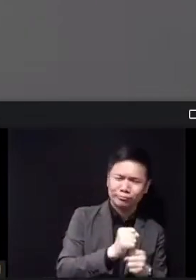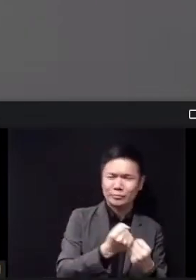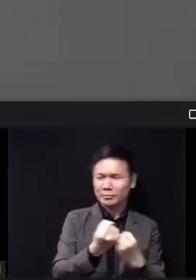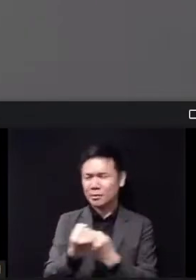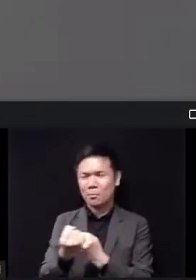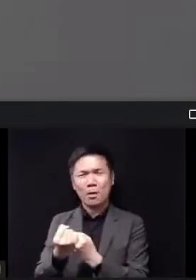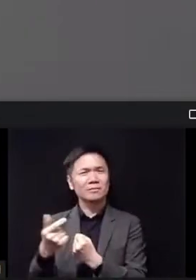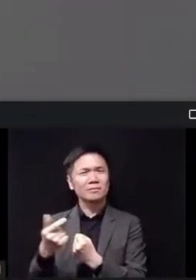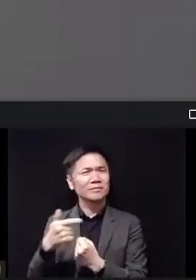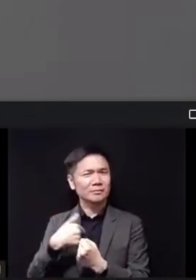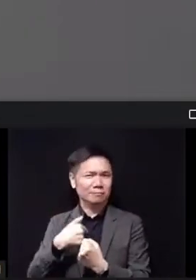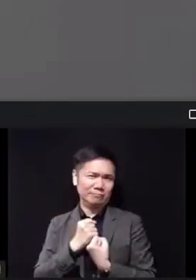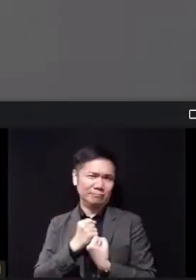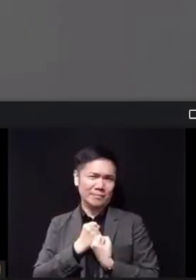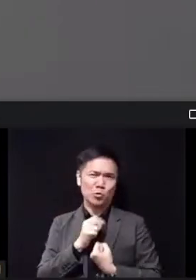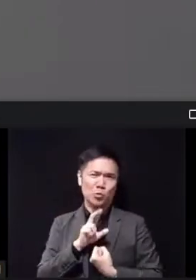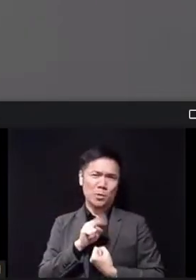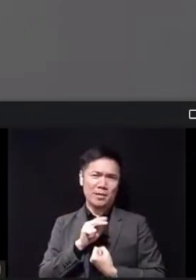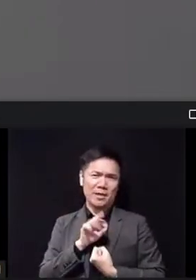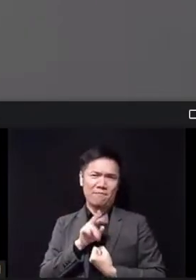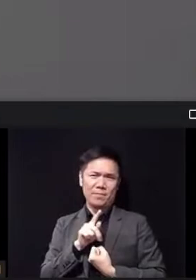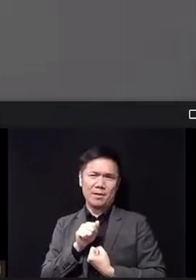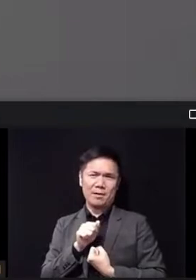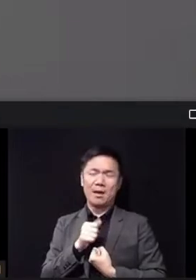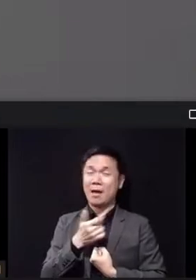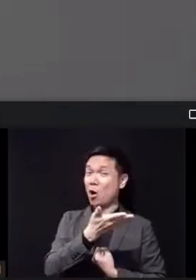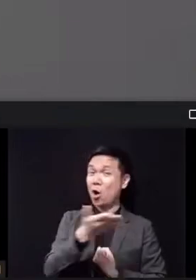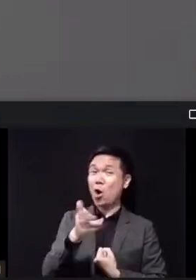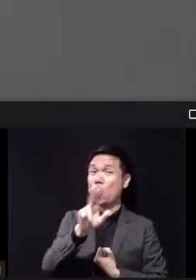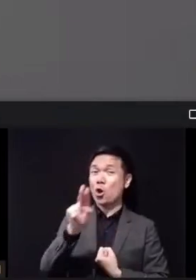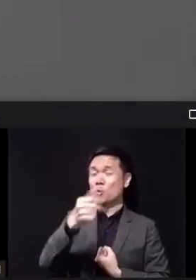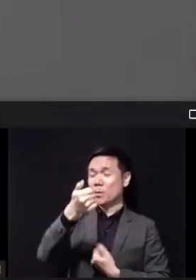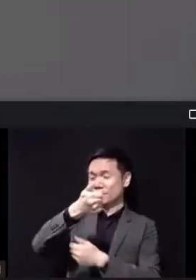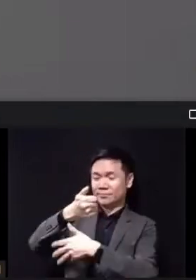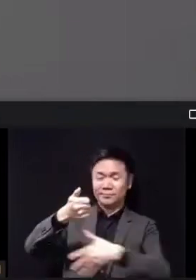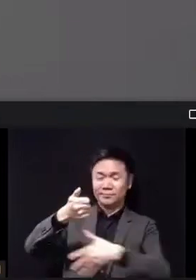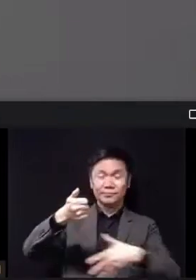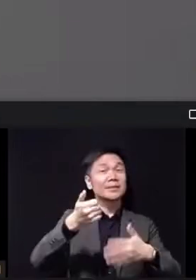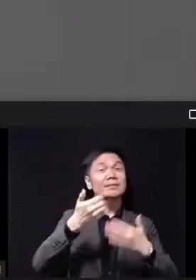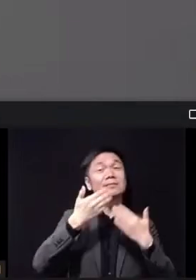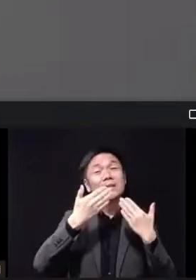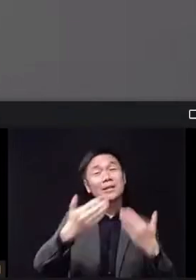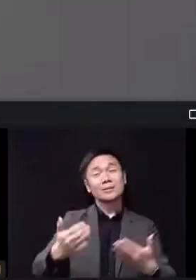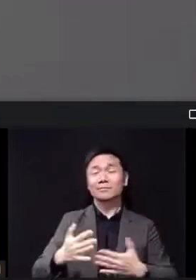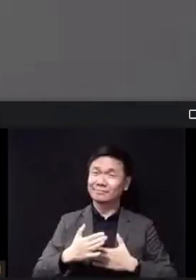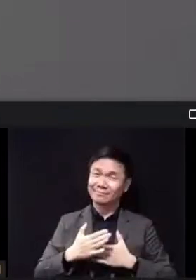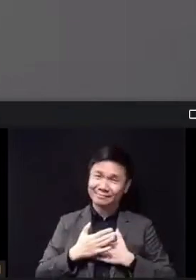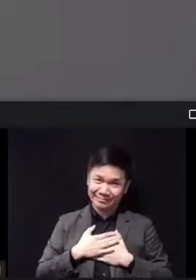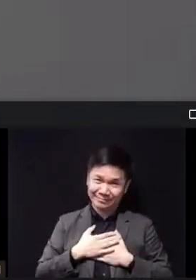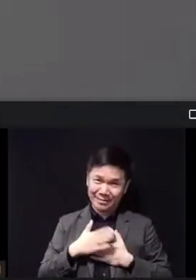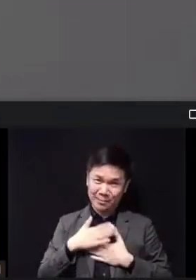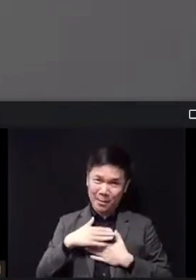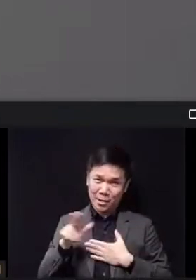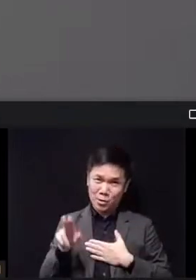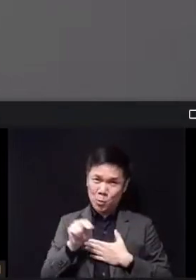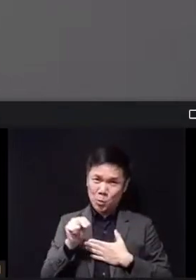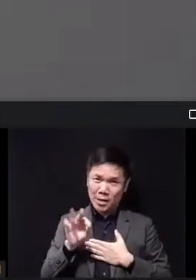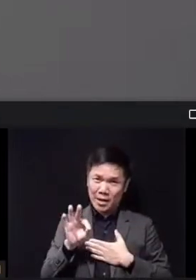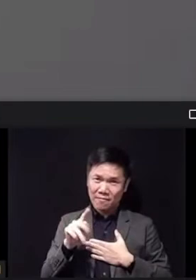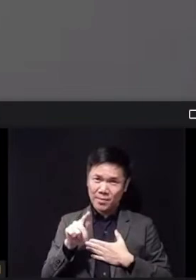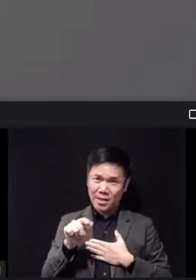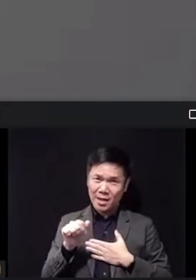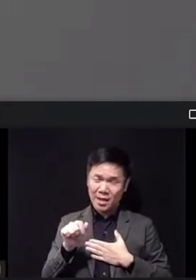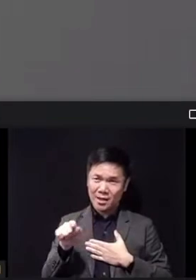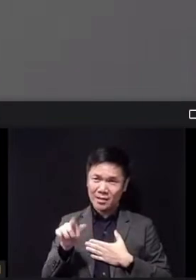UNFPA. To thank all the sister agencies, but a special thank into my own home, my UNFPA colleagues